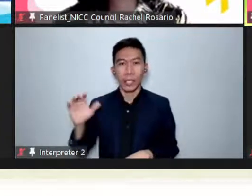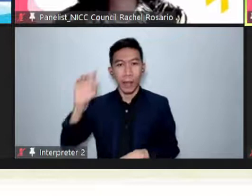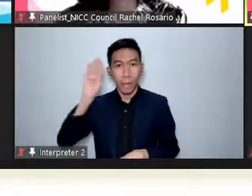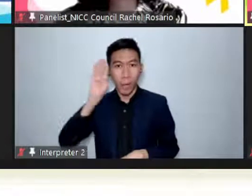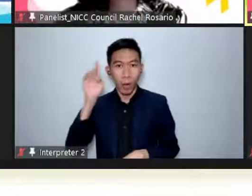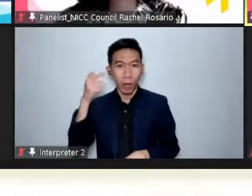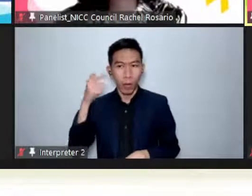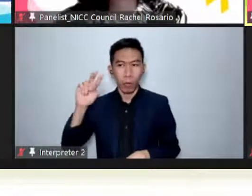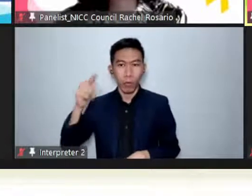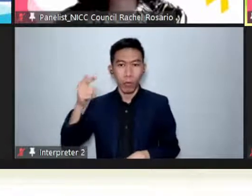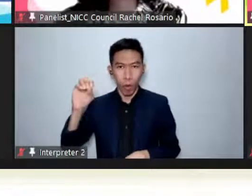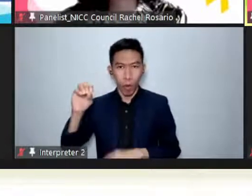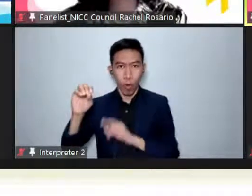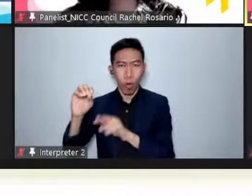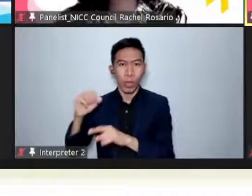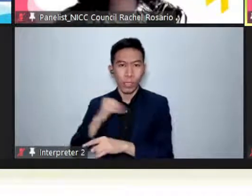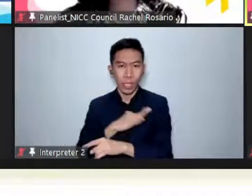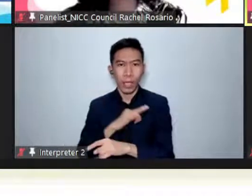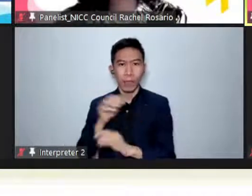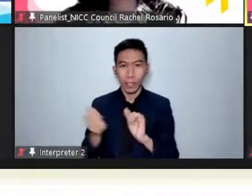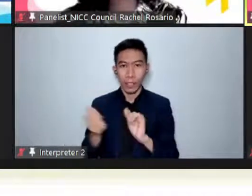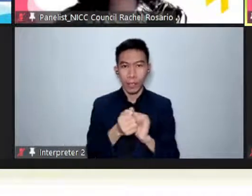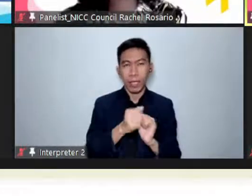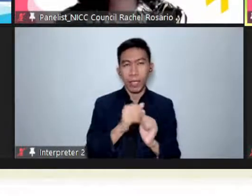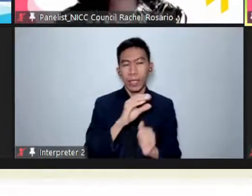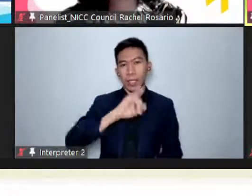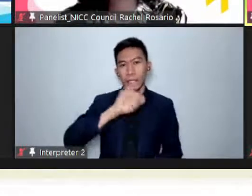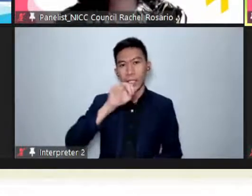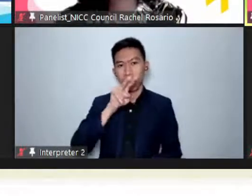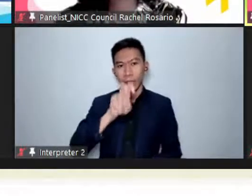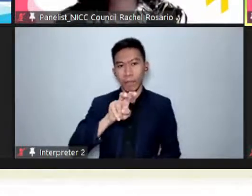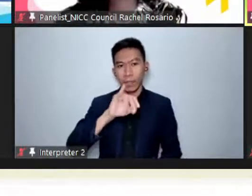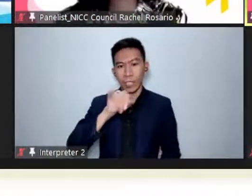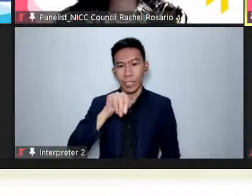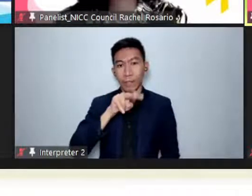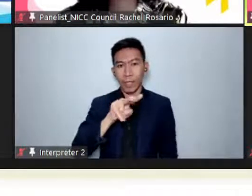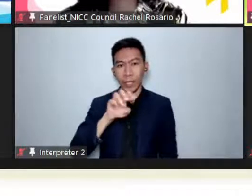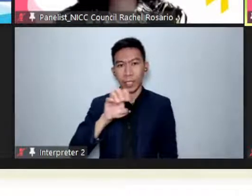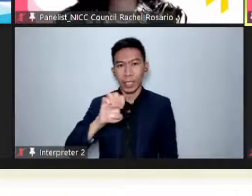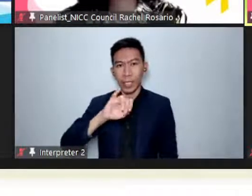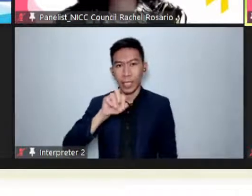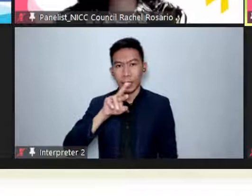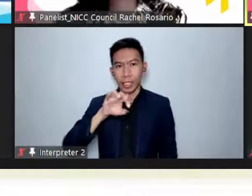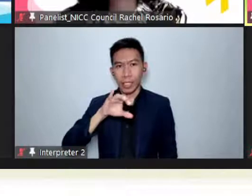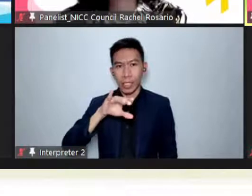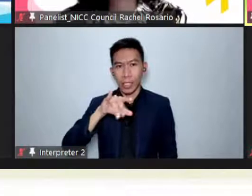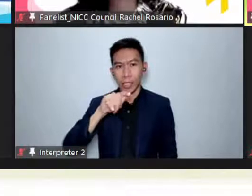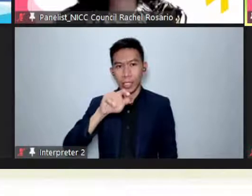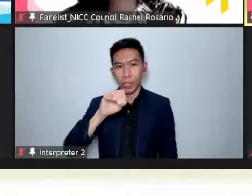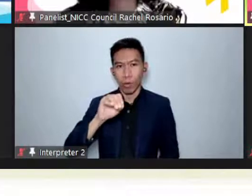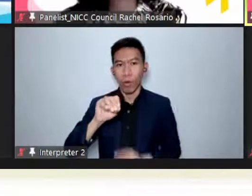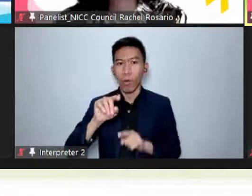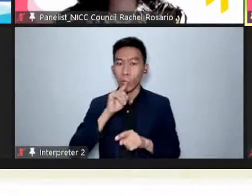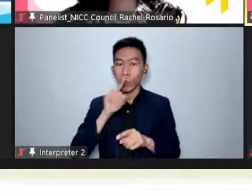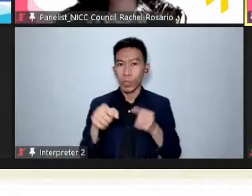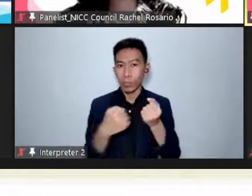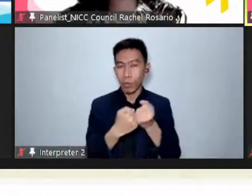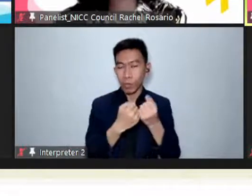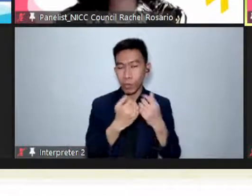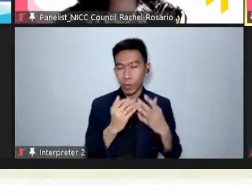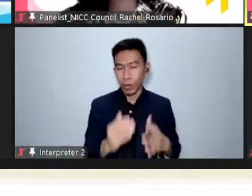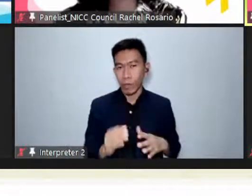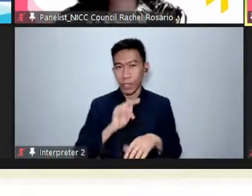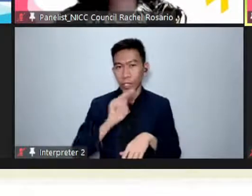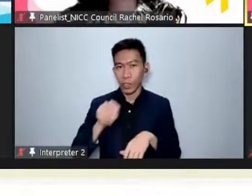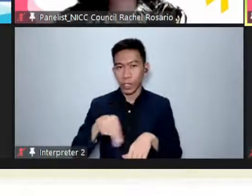also a staff of Senator J.B. Ejercito, who was the sponsor of the National Cancer Control Law. So